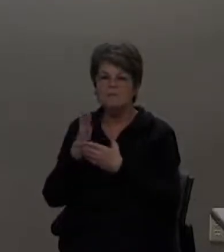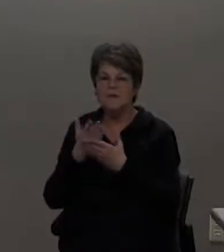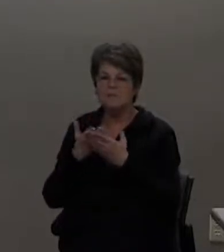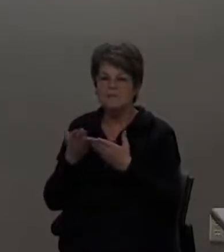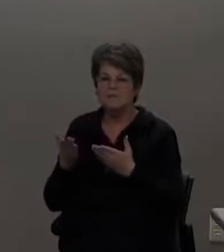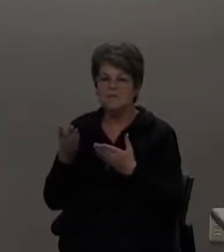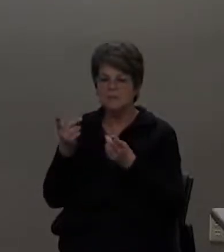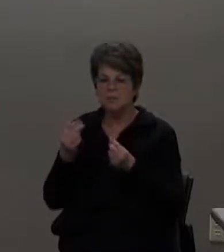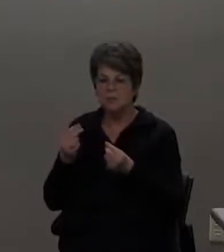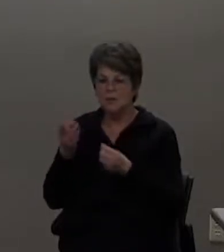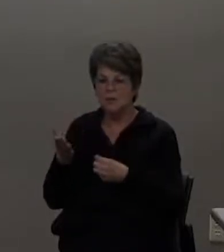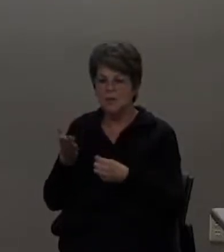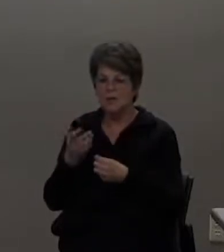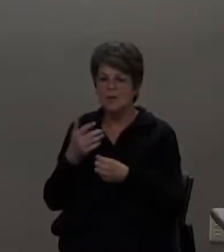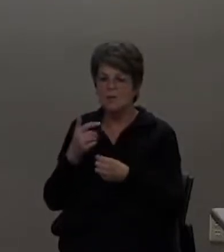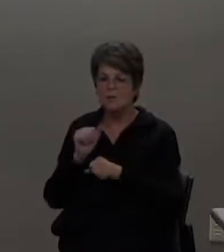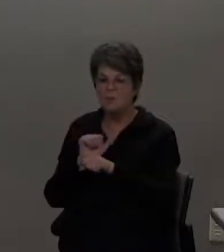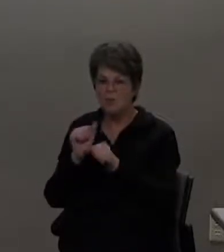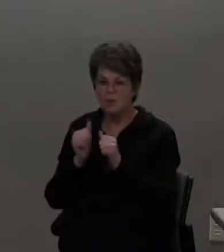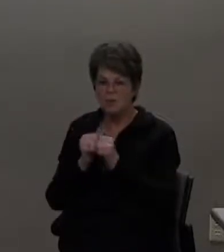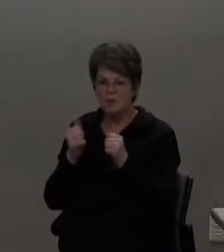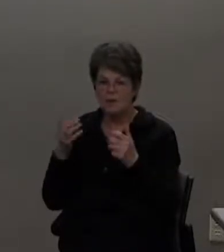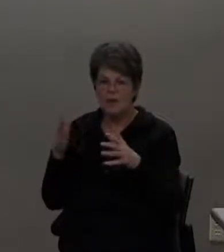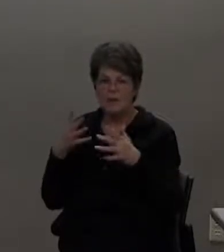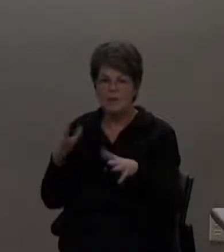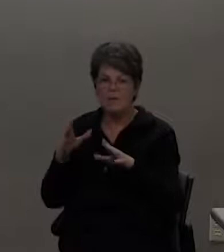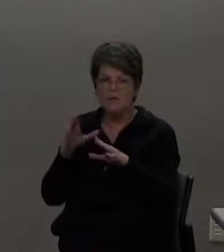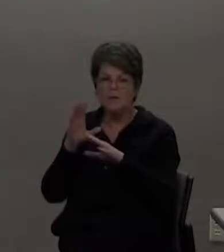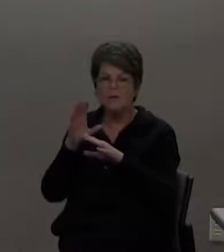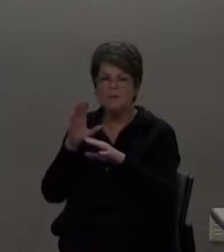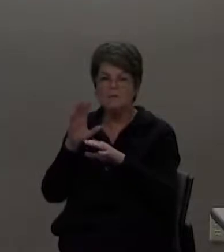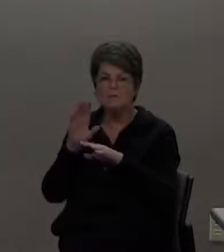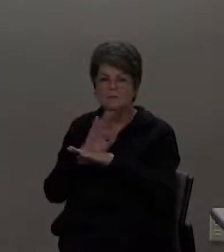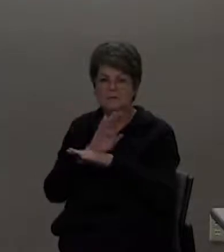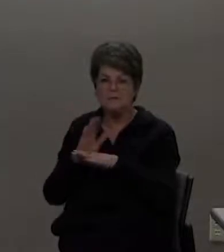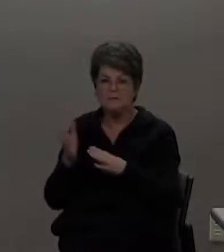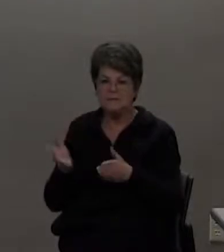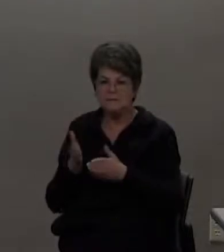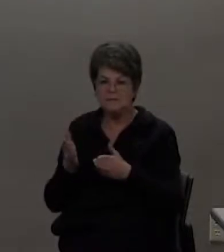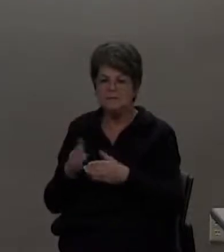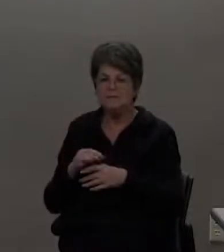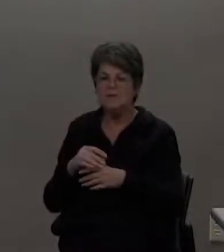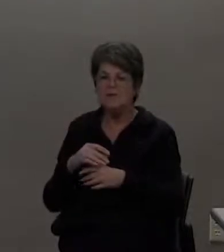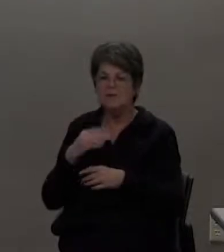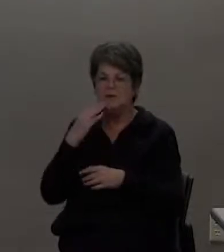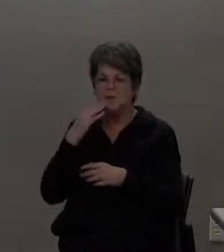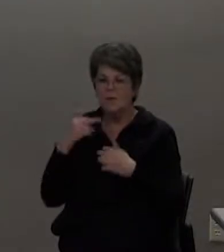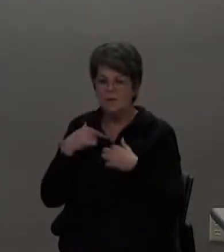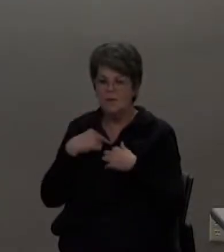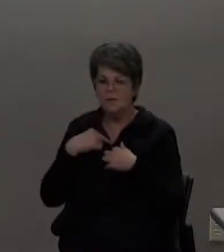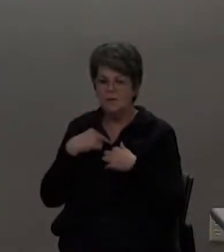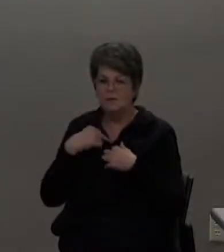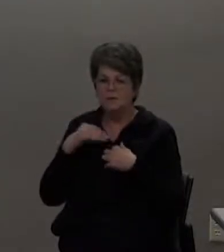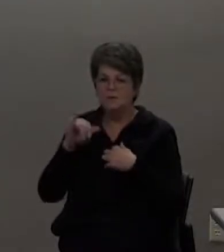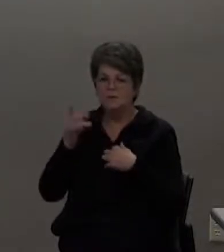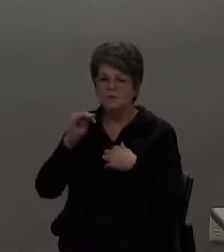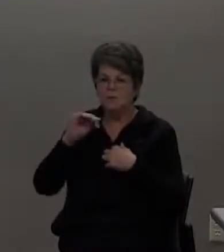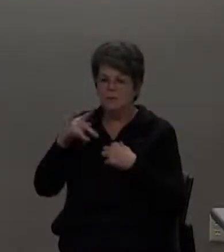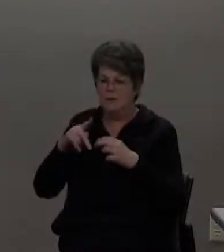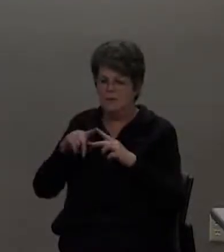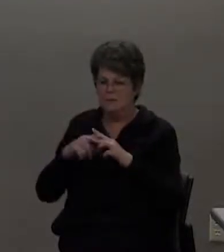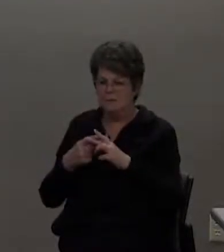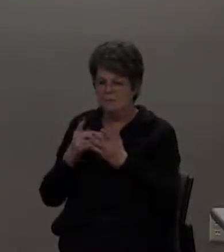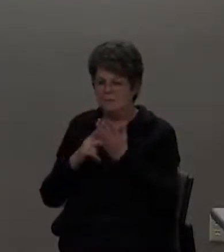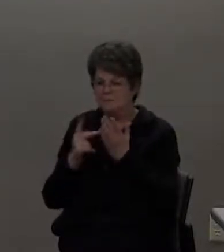the things to do there, working with existing entrepreneurs, identify ways to facilitate additional investment. I know we have the Jumpstart program. We